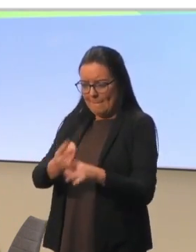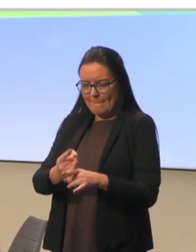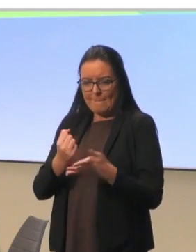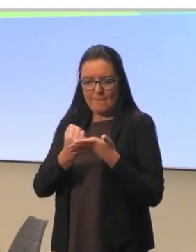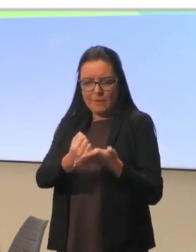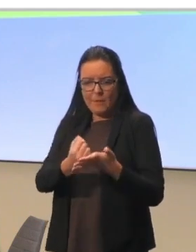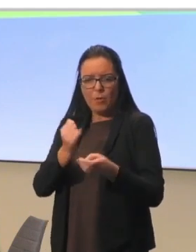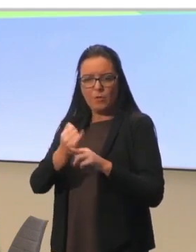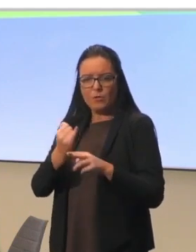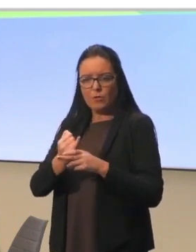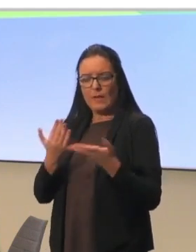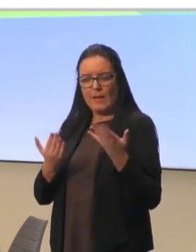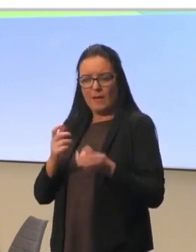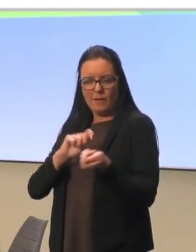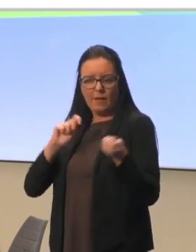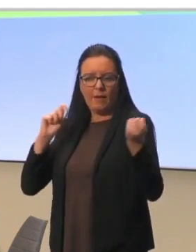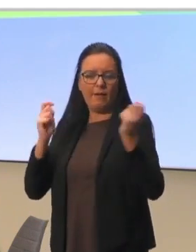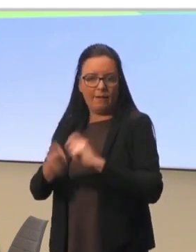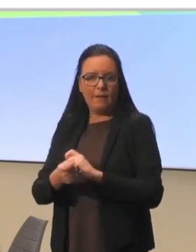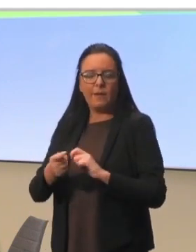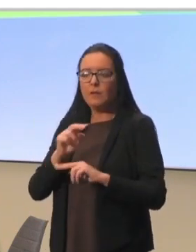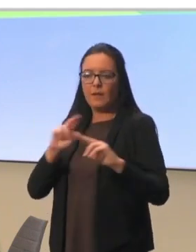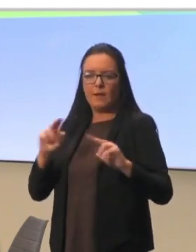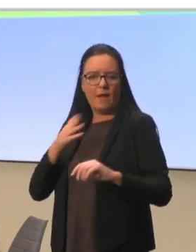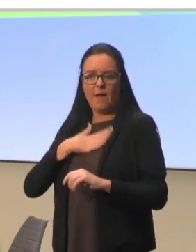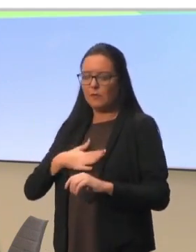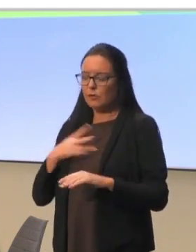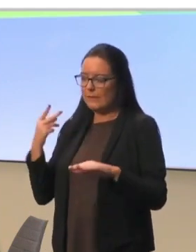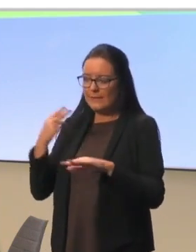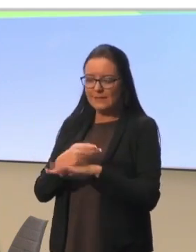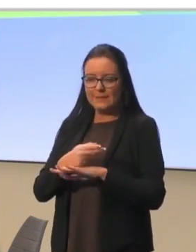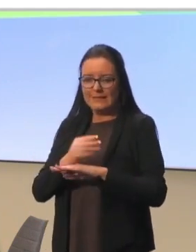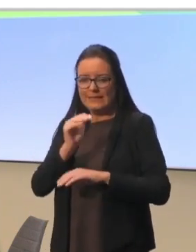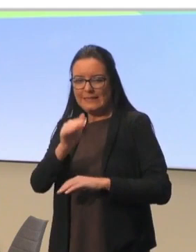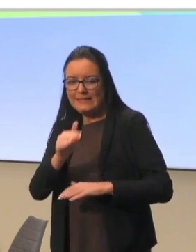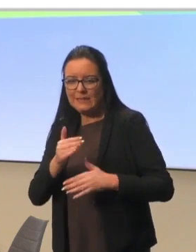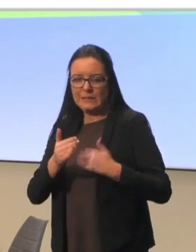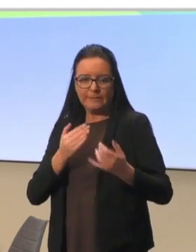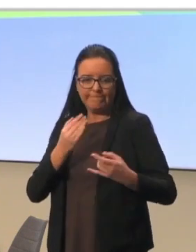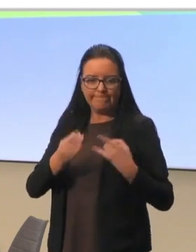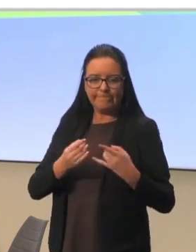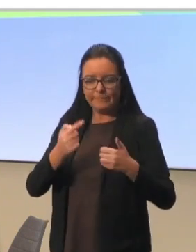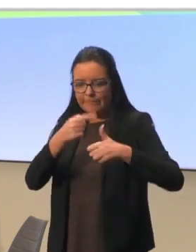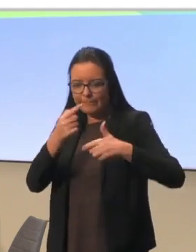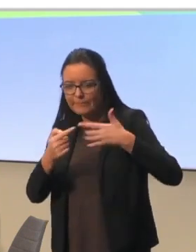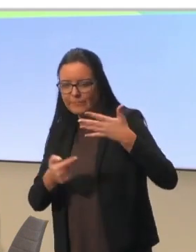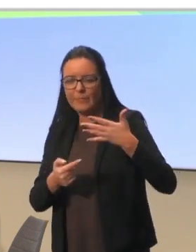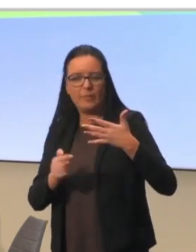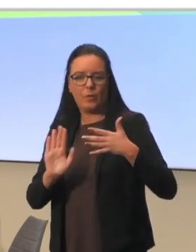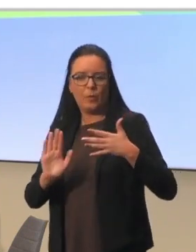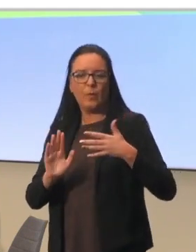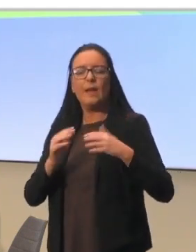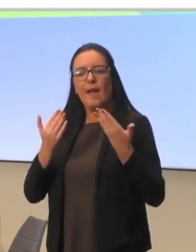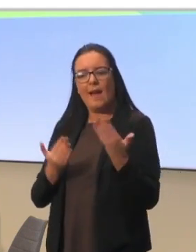they rotate in a way that will bring. So it's not trying to intervene or get in the middle or anything else. It's how do you provide the supports